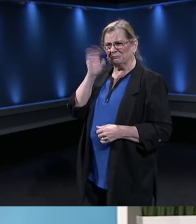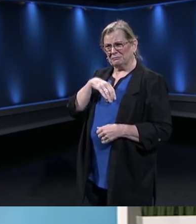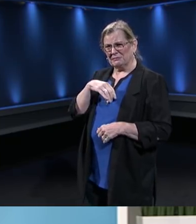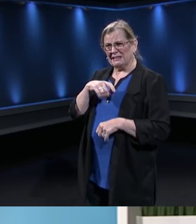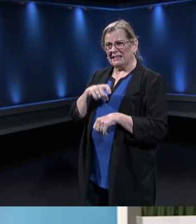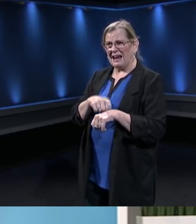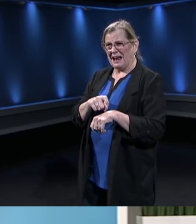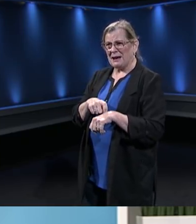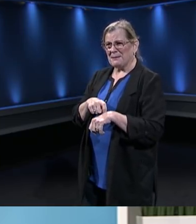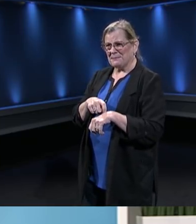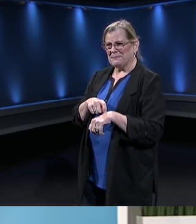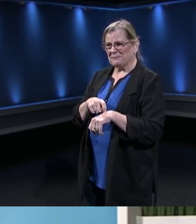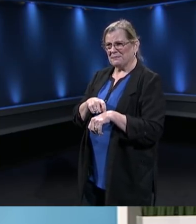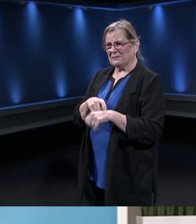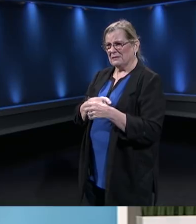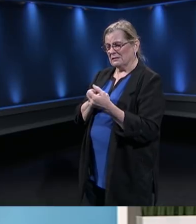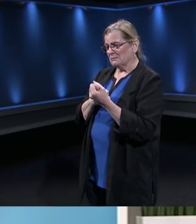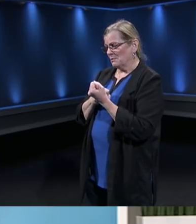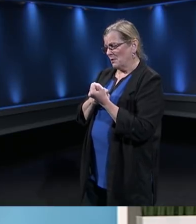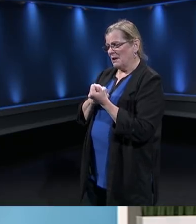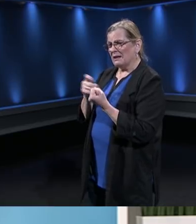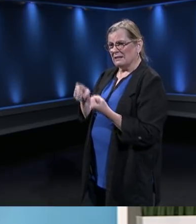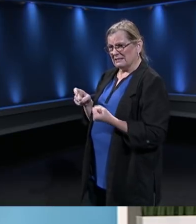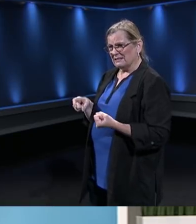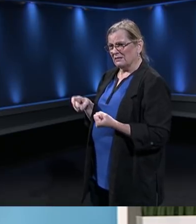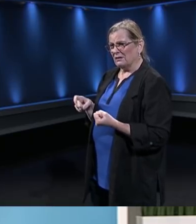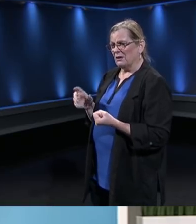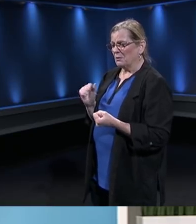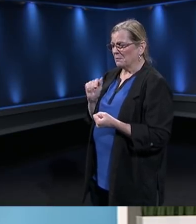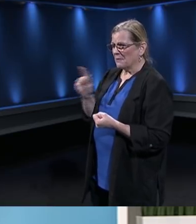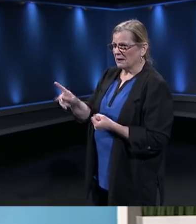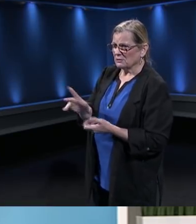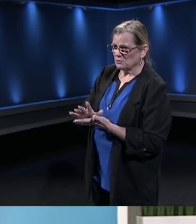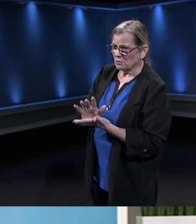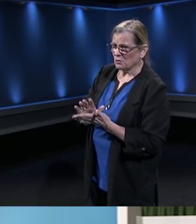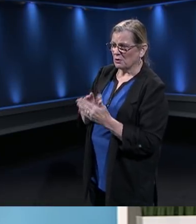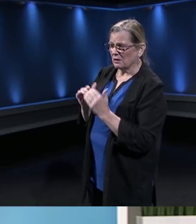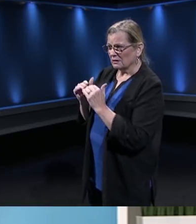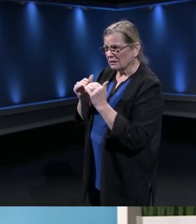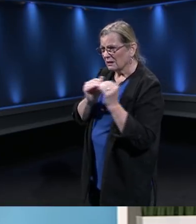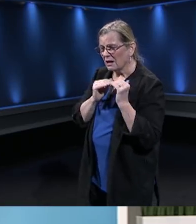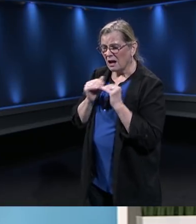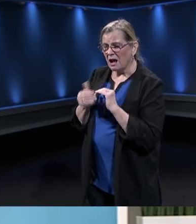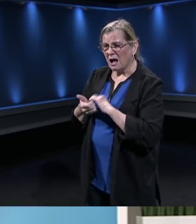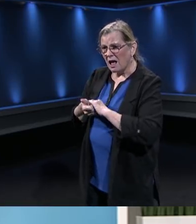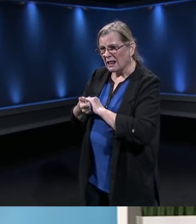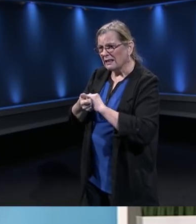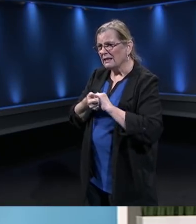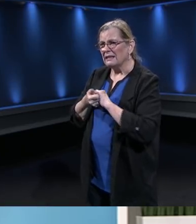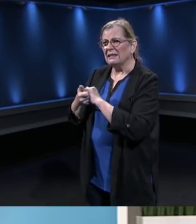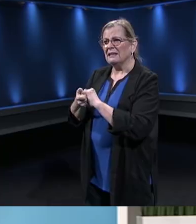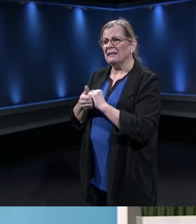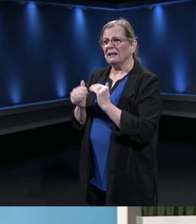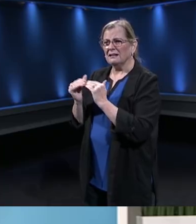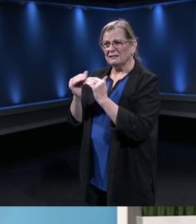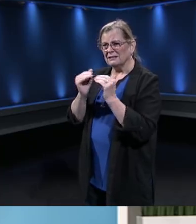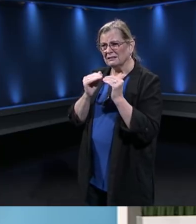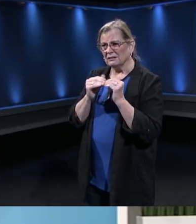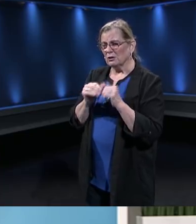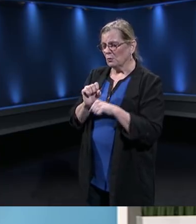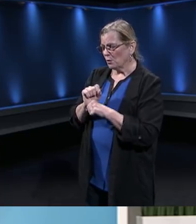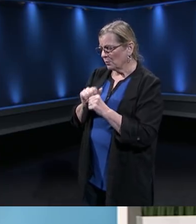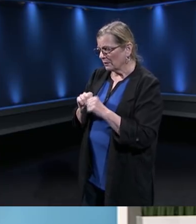need. I know for the school team that I work at and my colleagues at their school teams with the school counselors and the